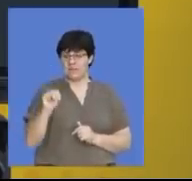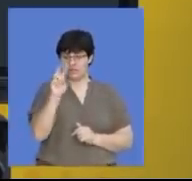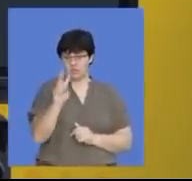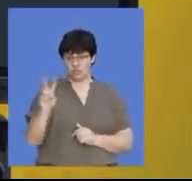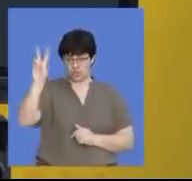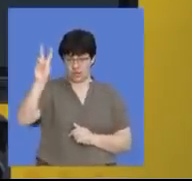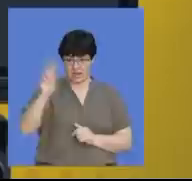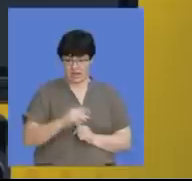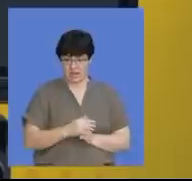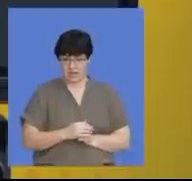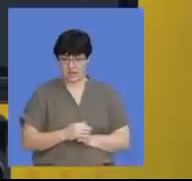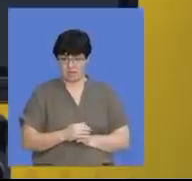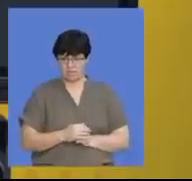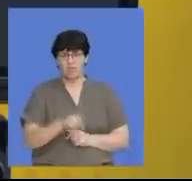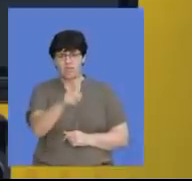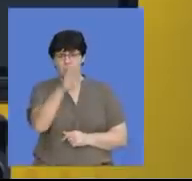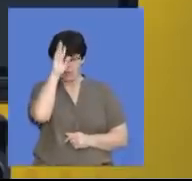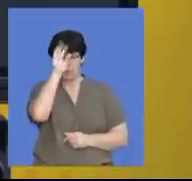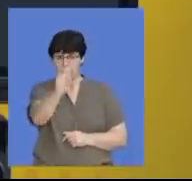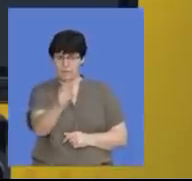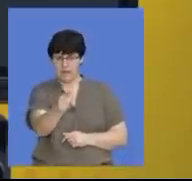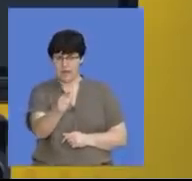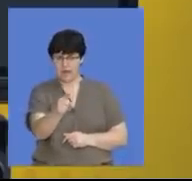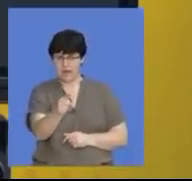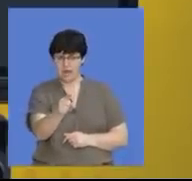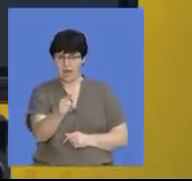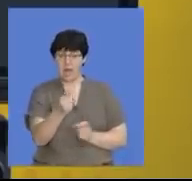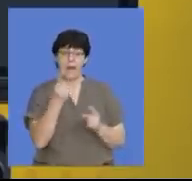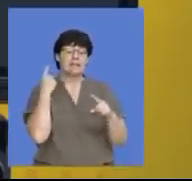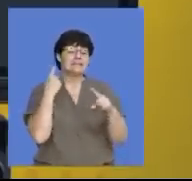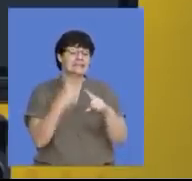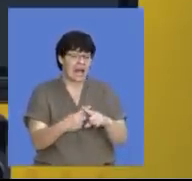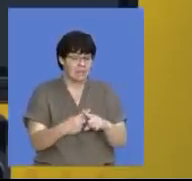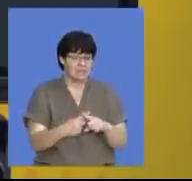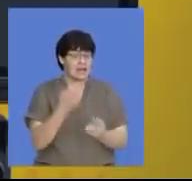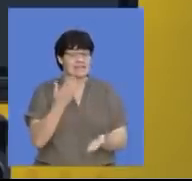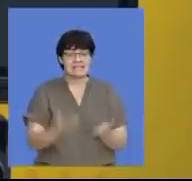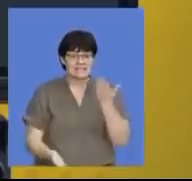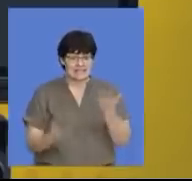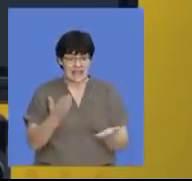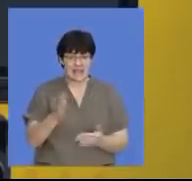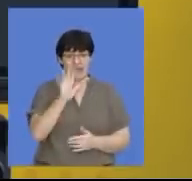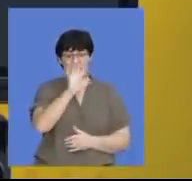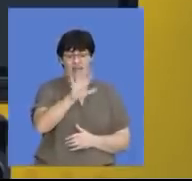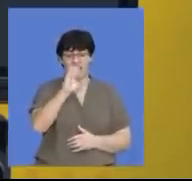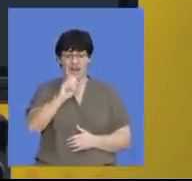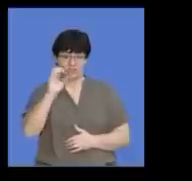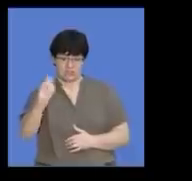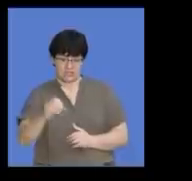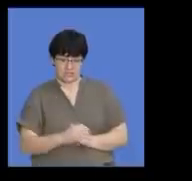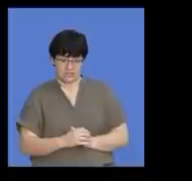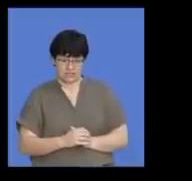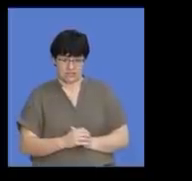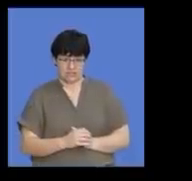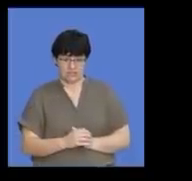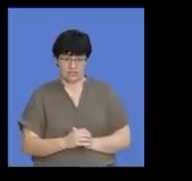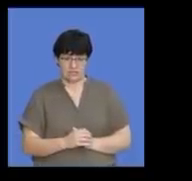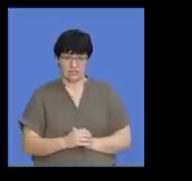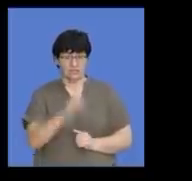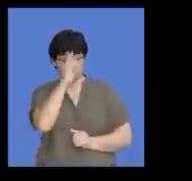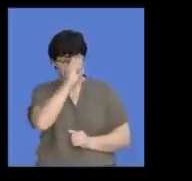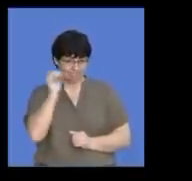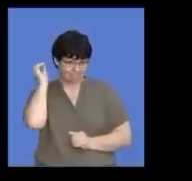squared. Immediately, you should remember, I'm multiplying by a scale of 500. So,